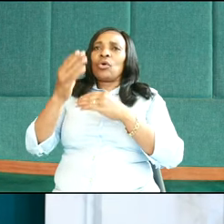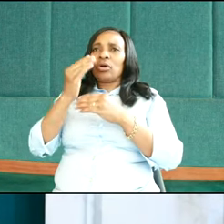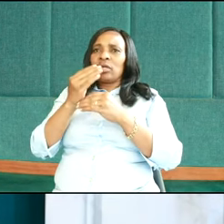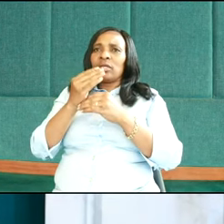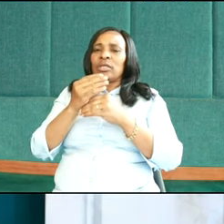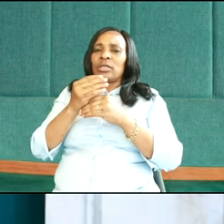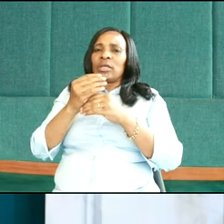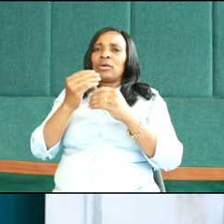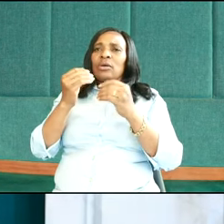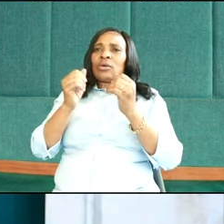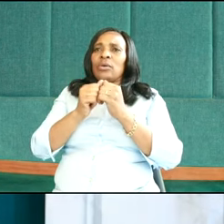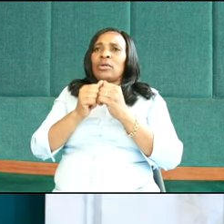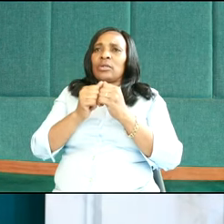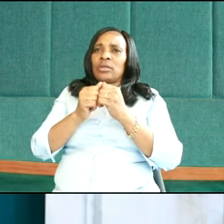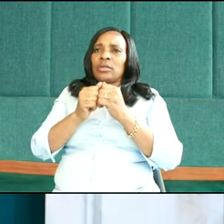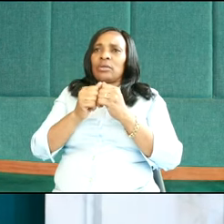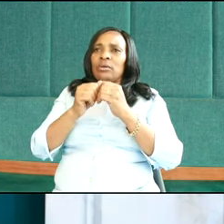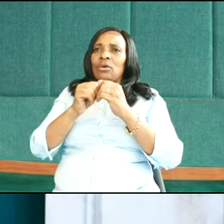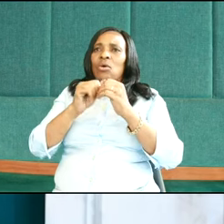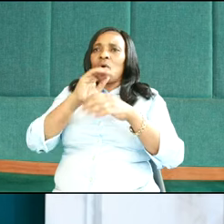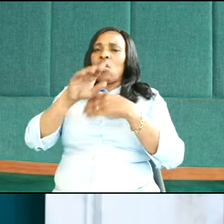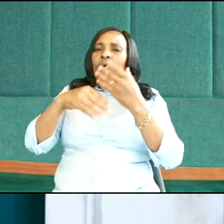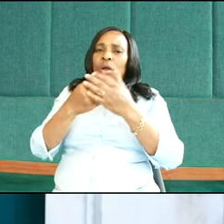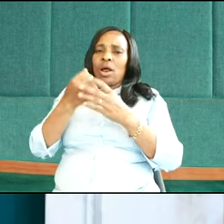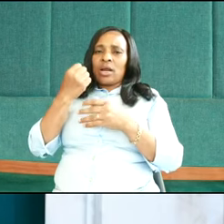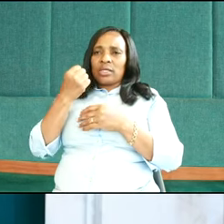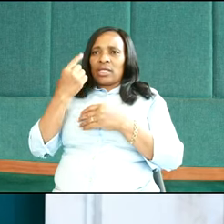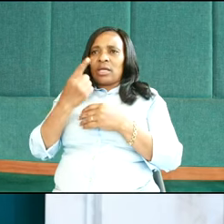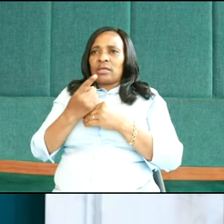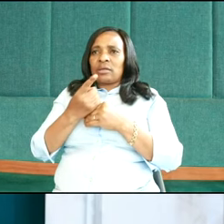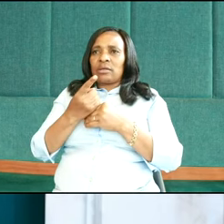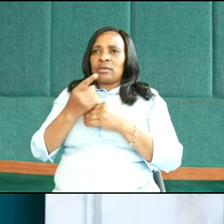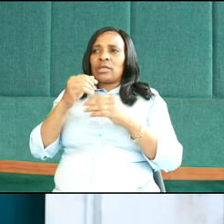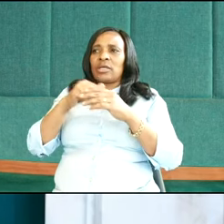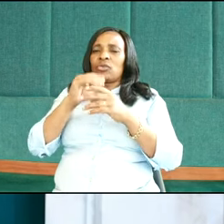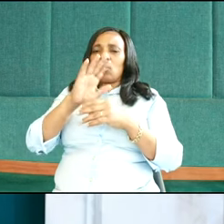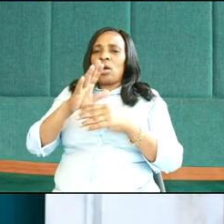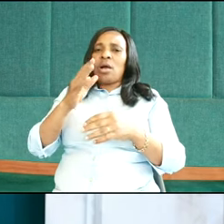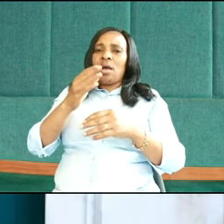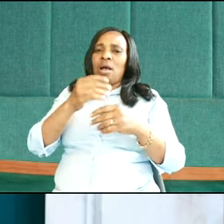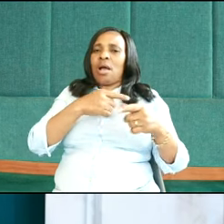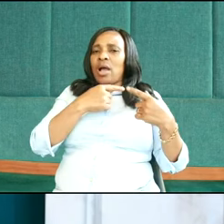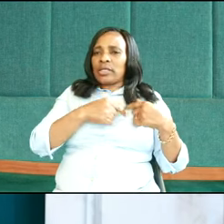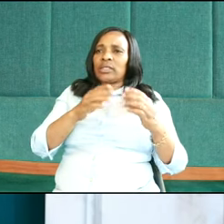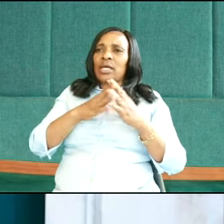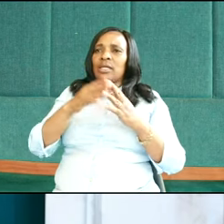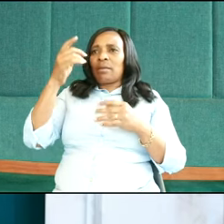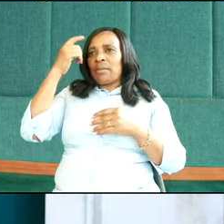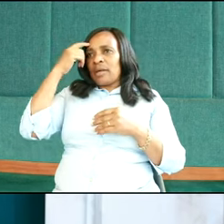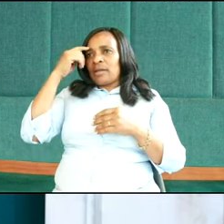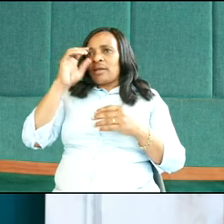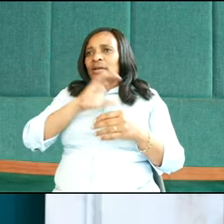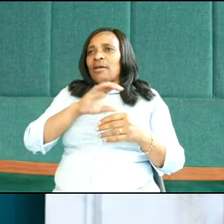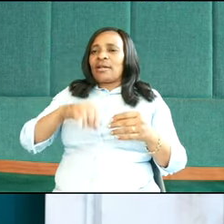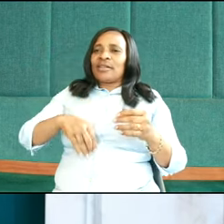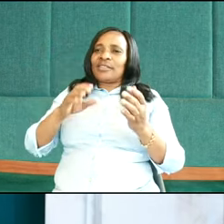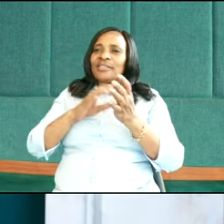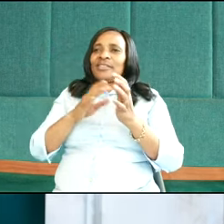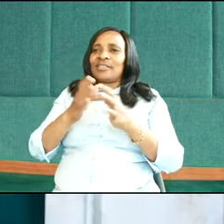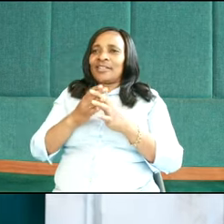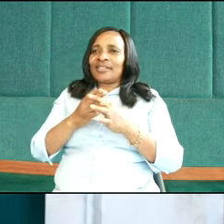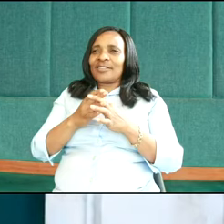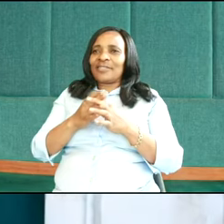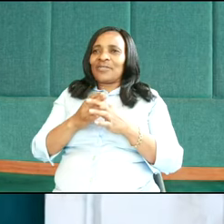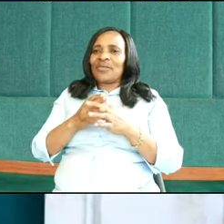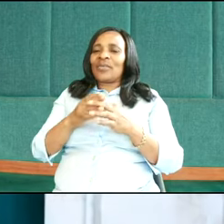peace of God that transcends all understanding will guard your hearts and your minds in Christ Jesus. See, this